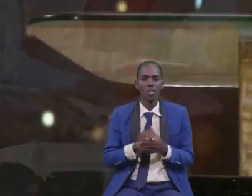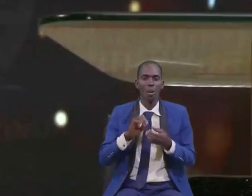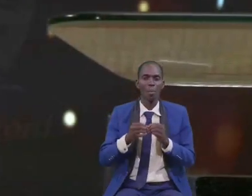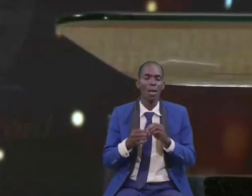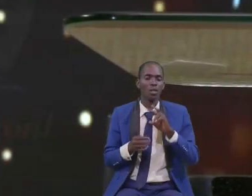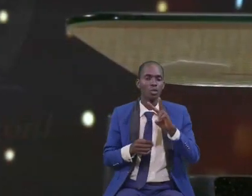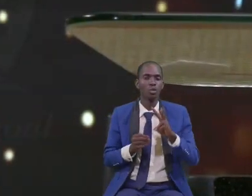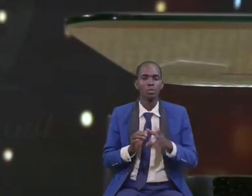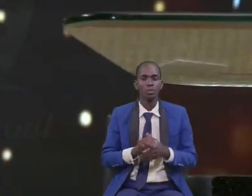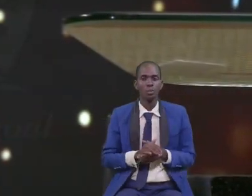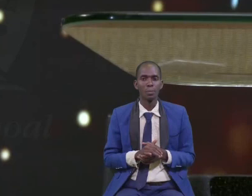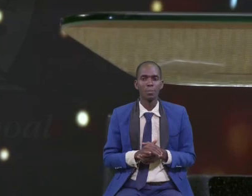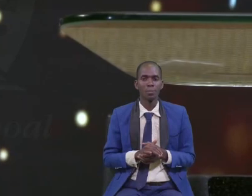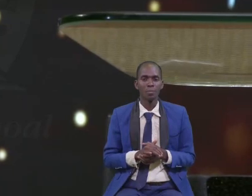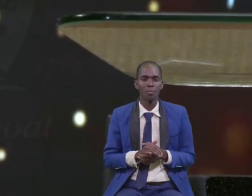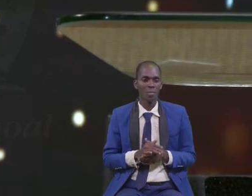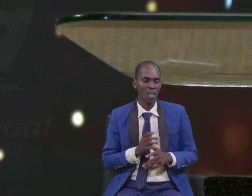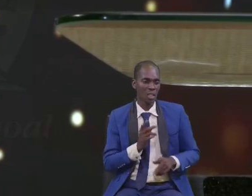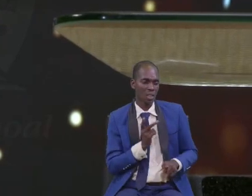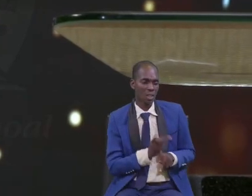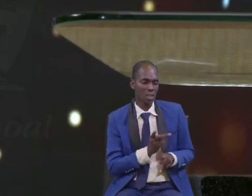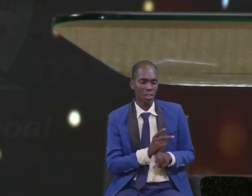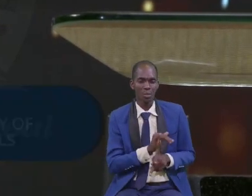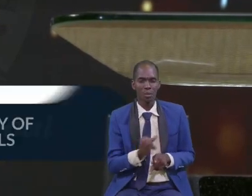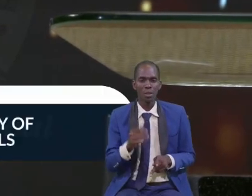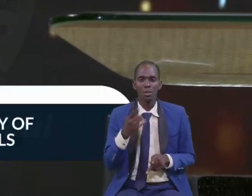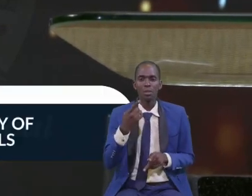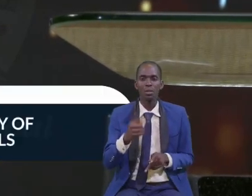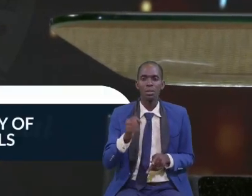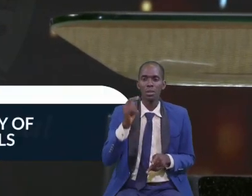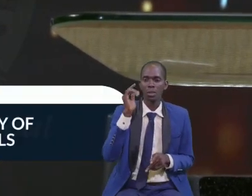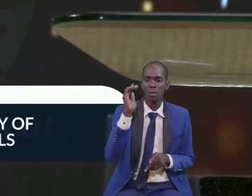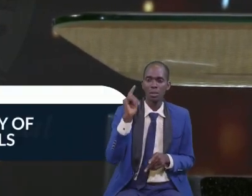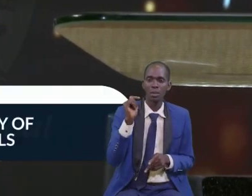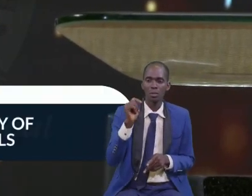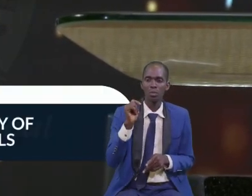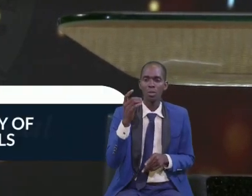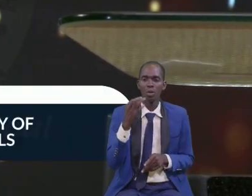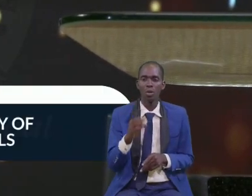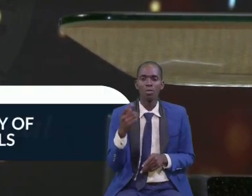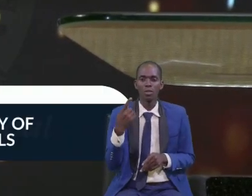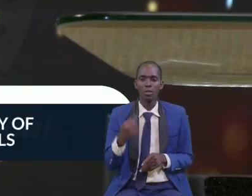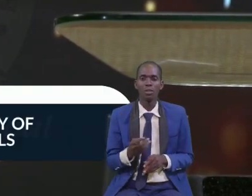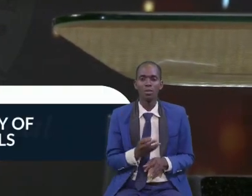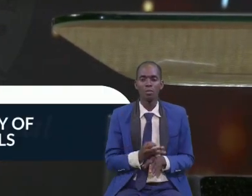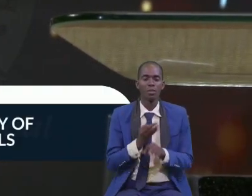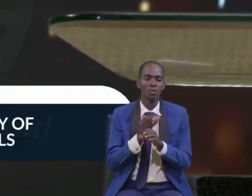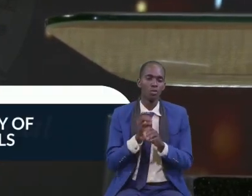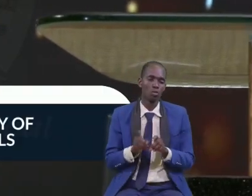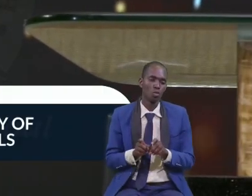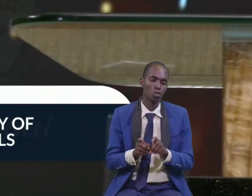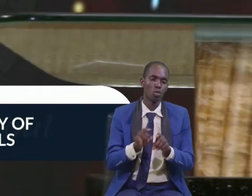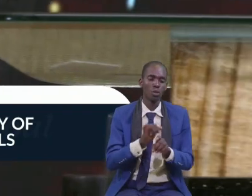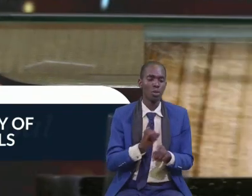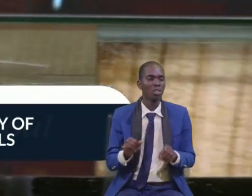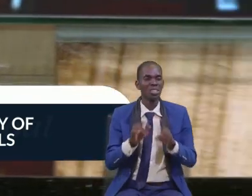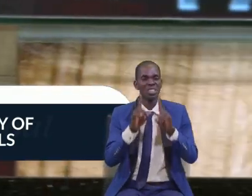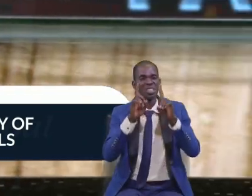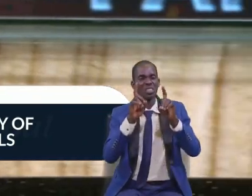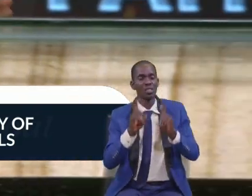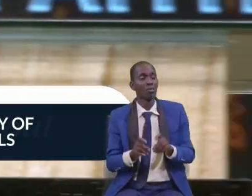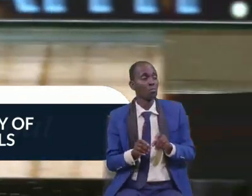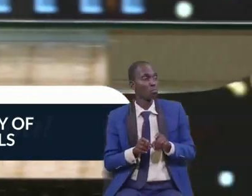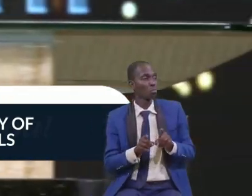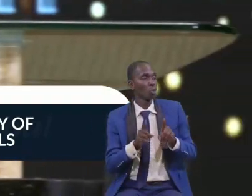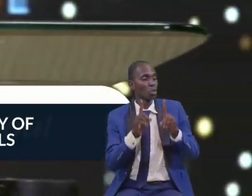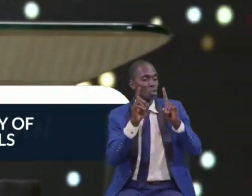we're looking at preserving the testimony of the faithful during trials. During trials, you want